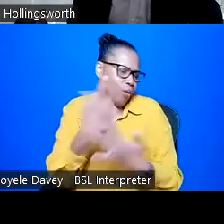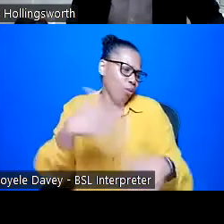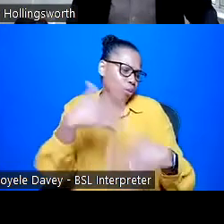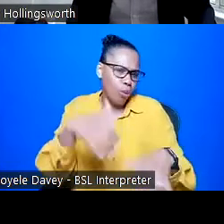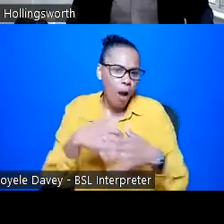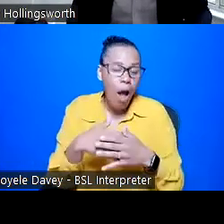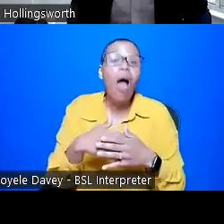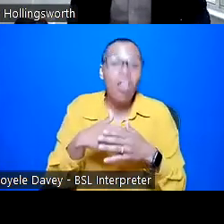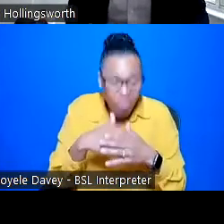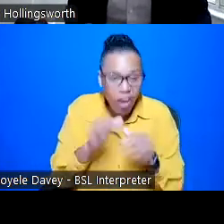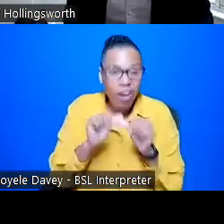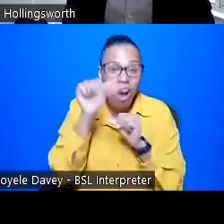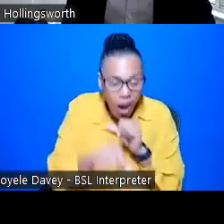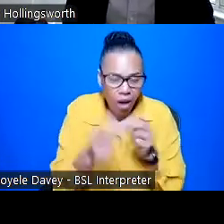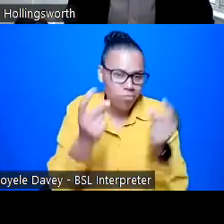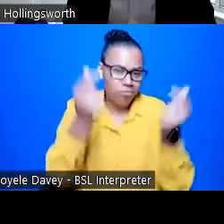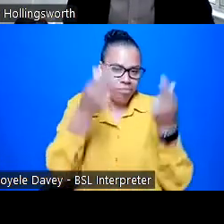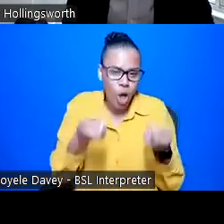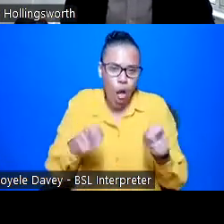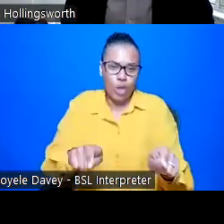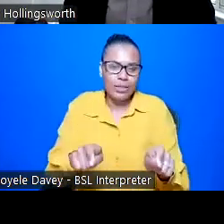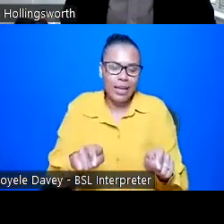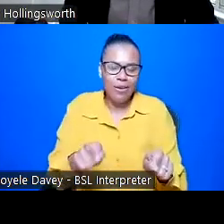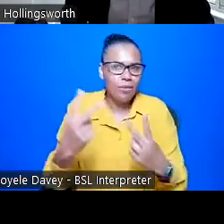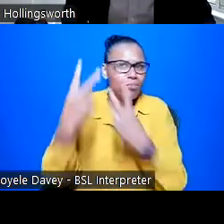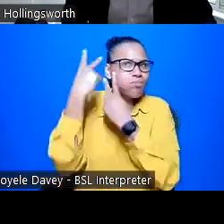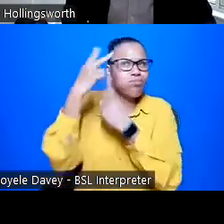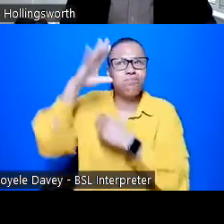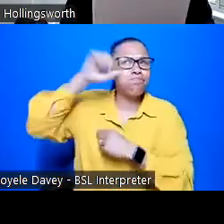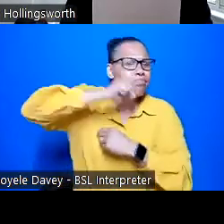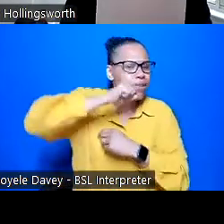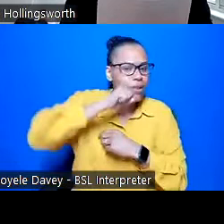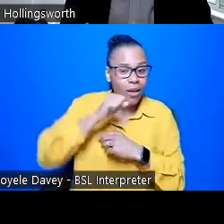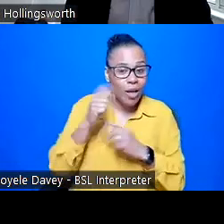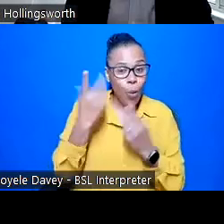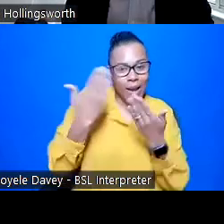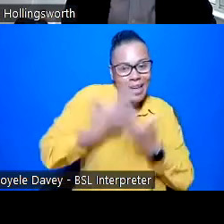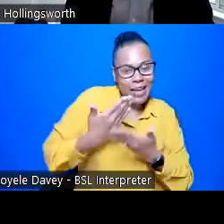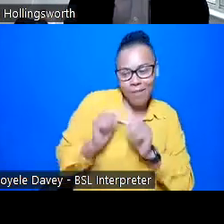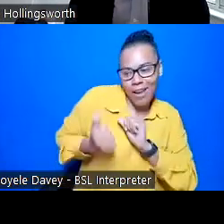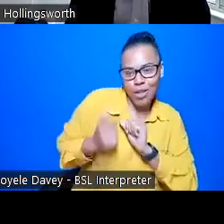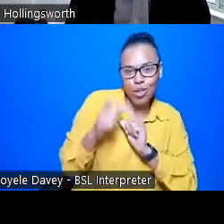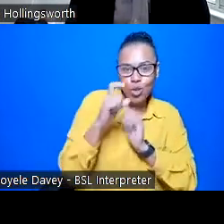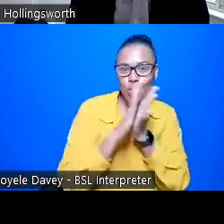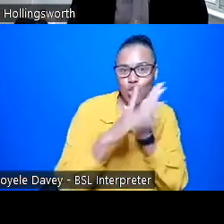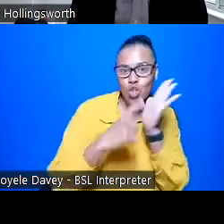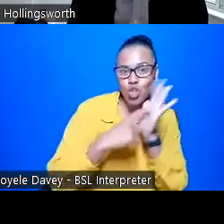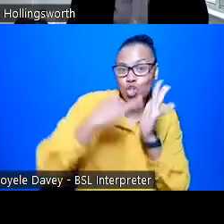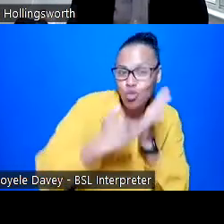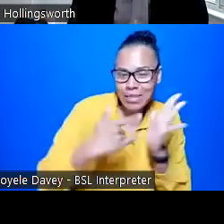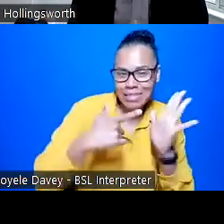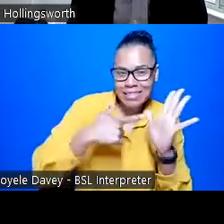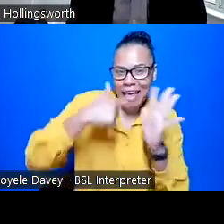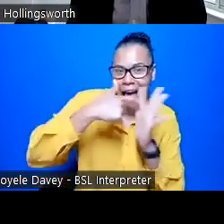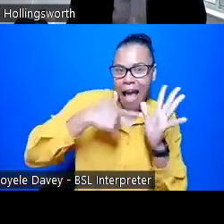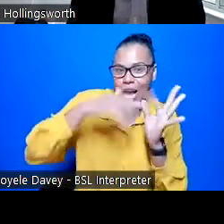before lockdown hit. I can remember it very vividly, not least because I spent the evening next to Chris Akabusi, and therefore conversation was lively